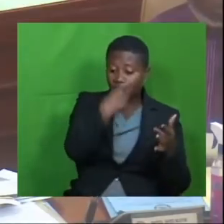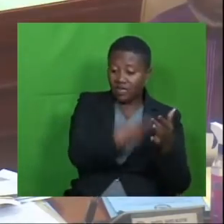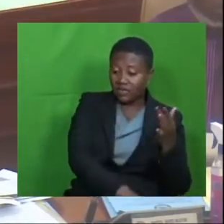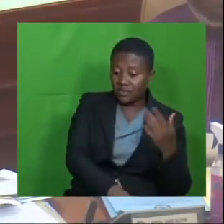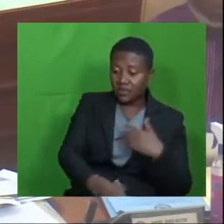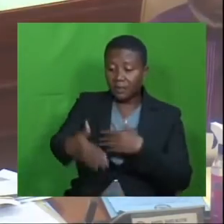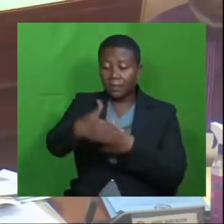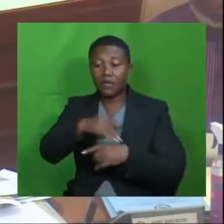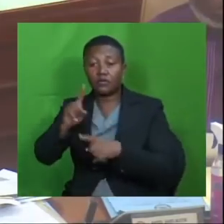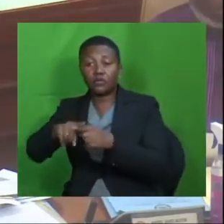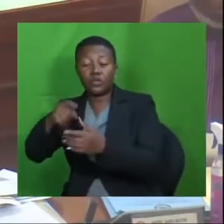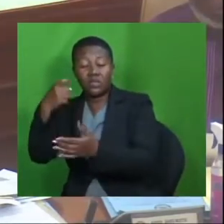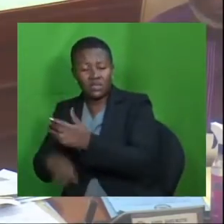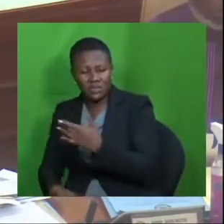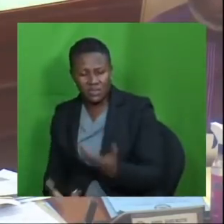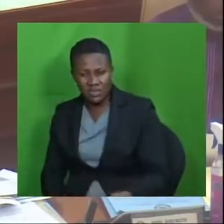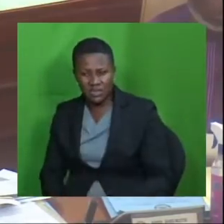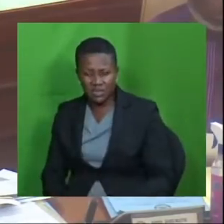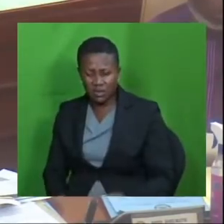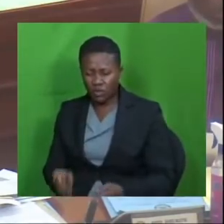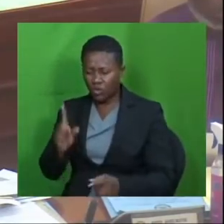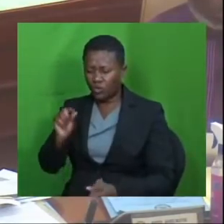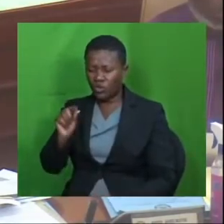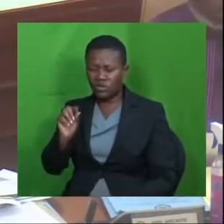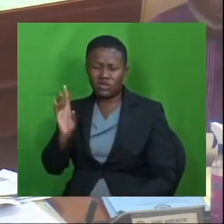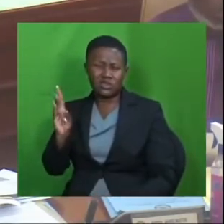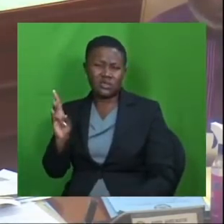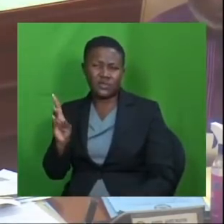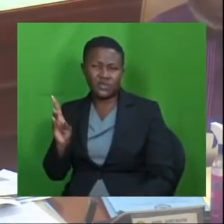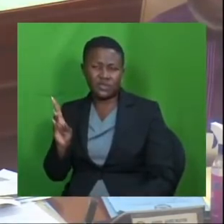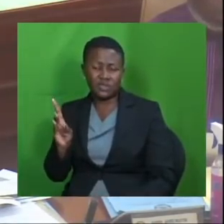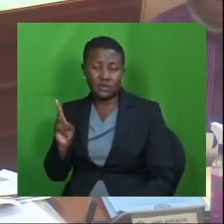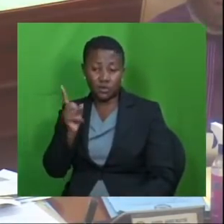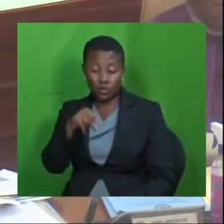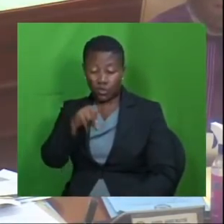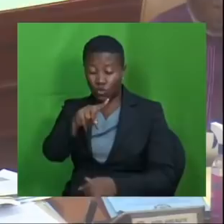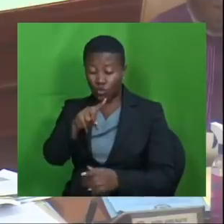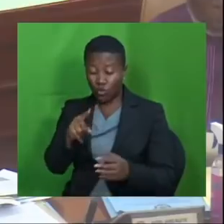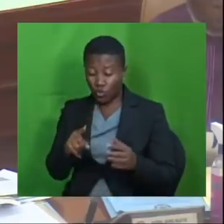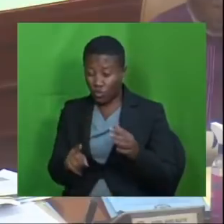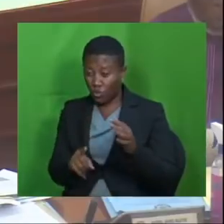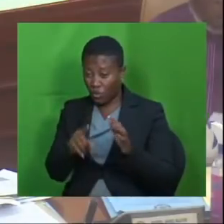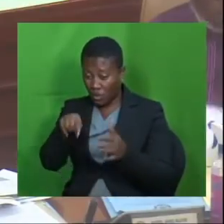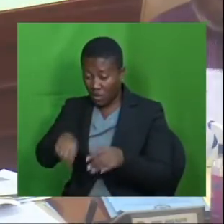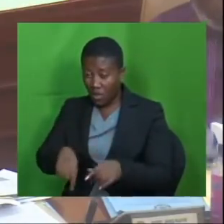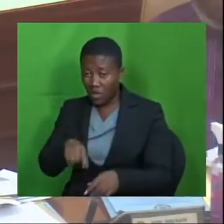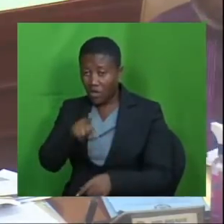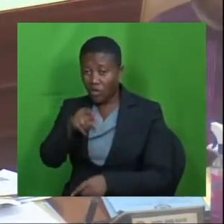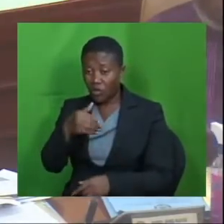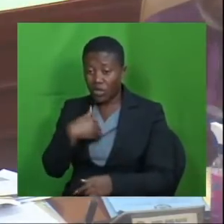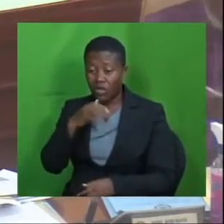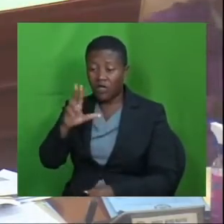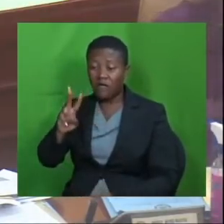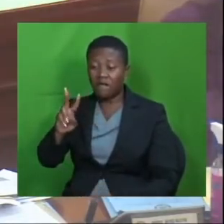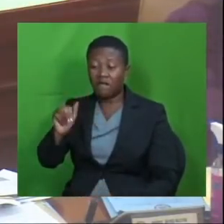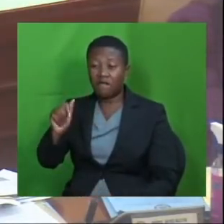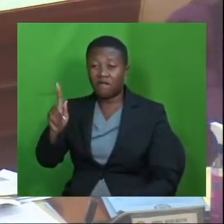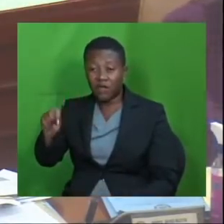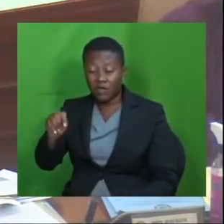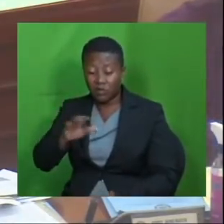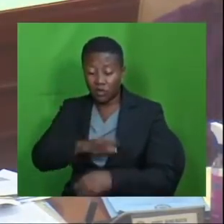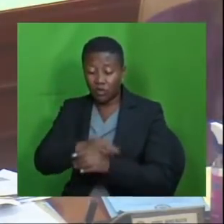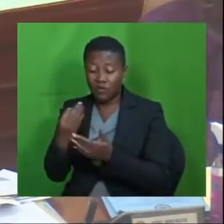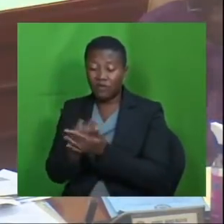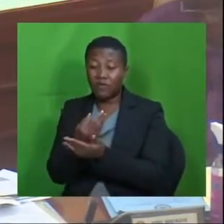When you got into office in 2017, there was VAT on financial services. You said it was not good enough. And